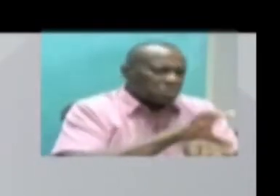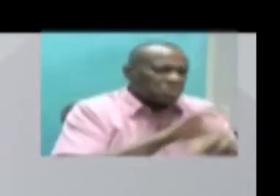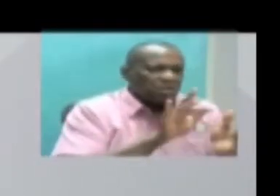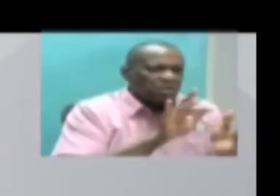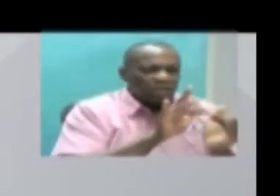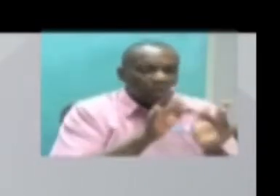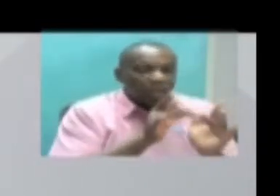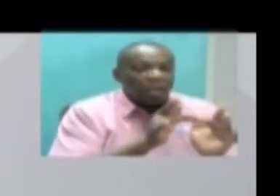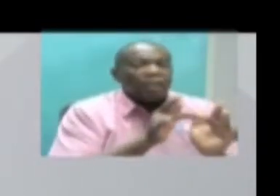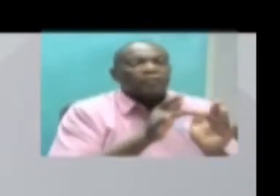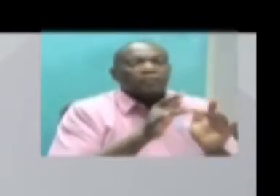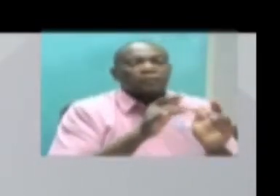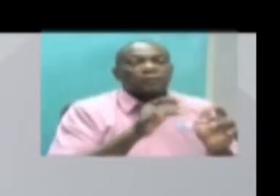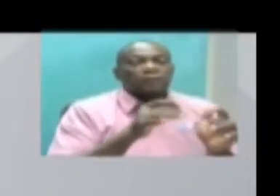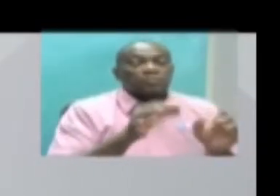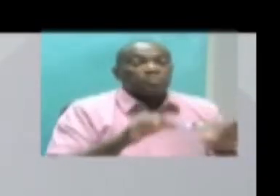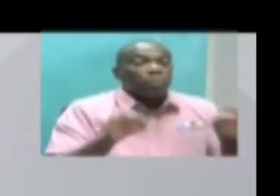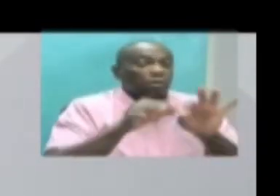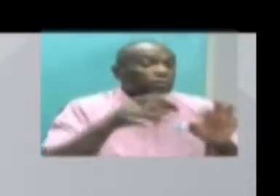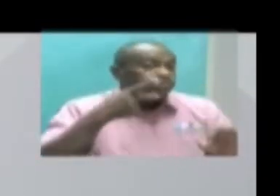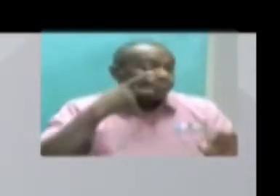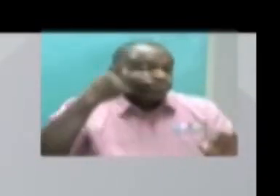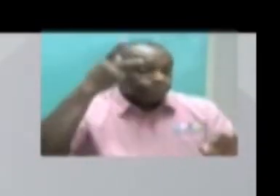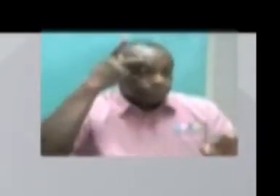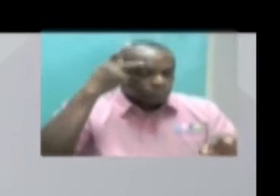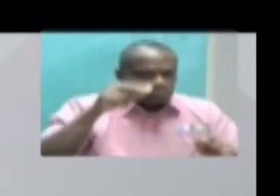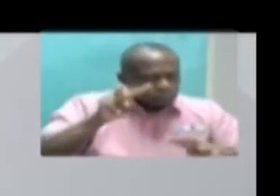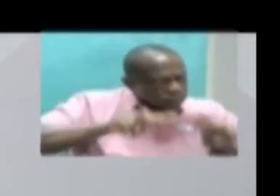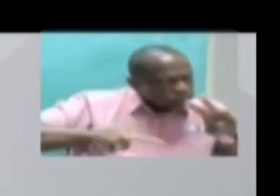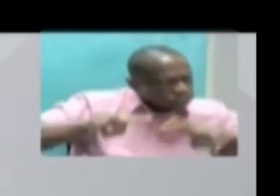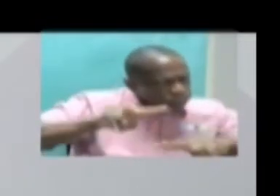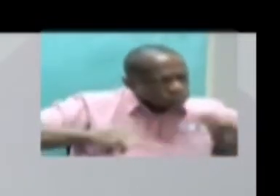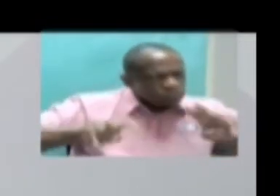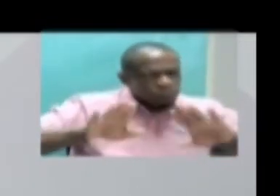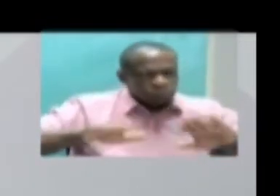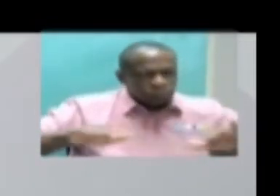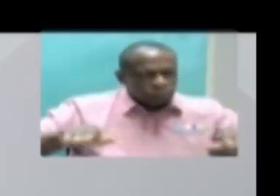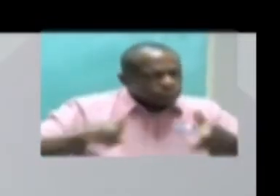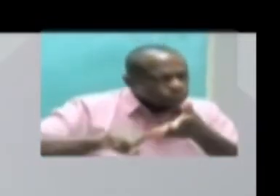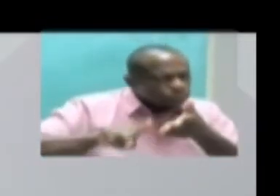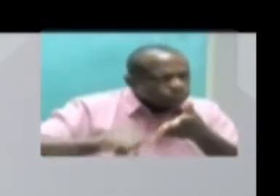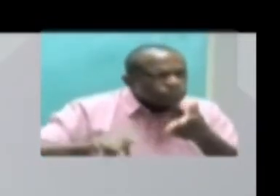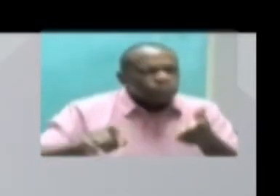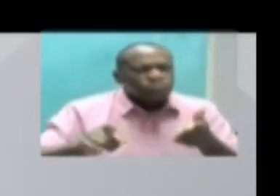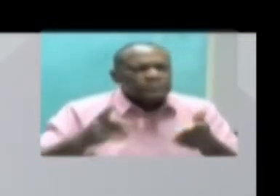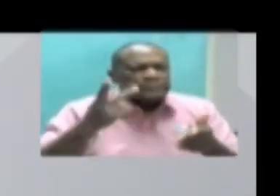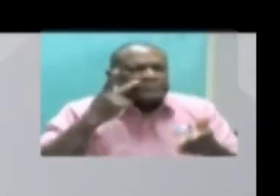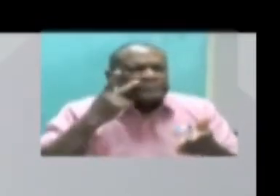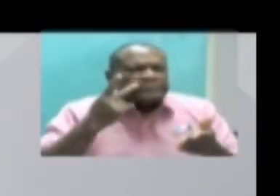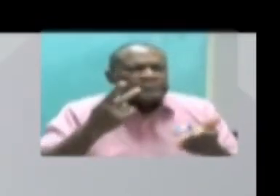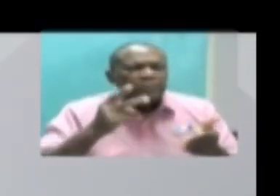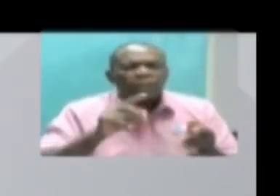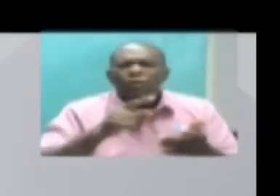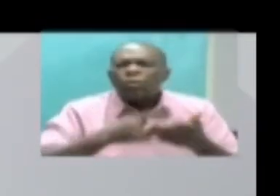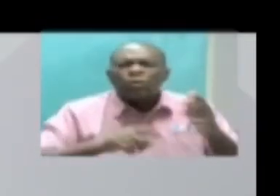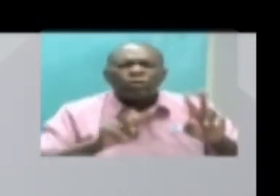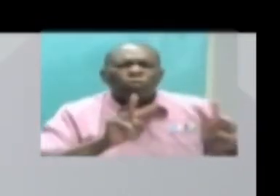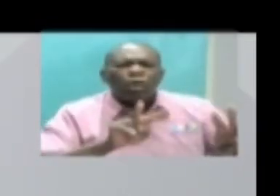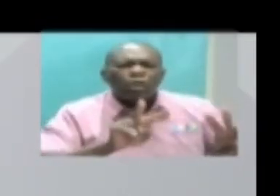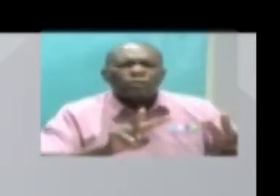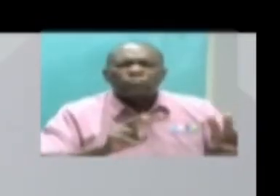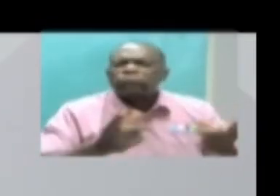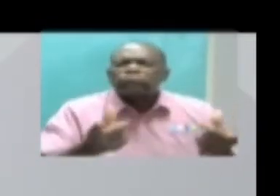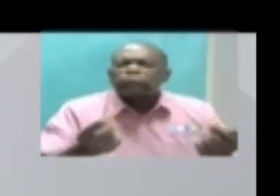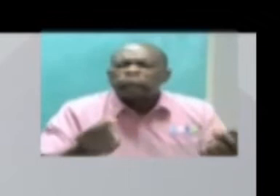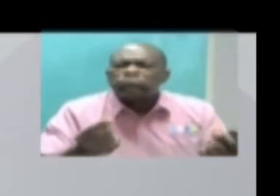it previously, we talk about we want the parents to start bringing that parenting skills online.